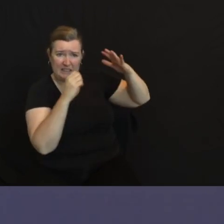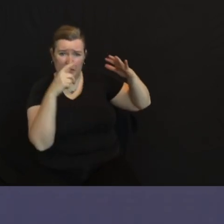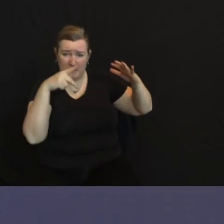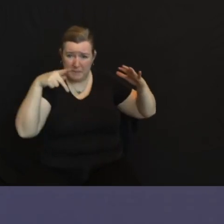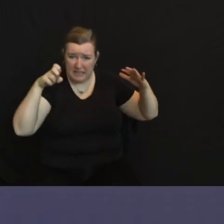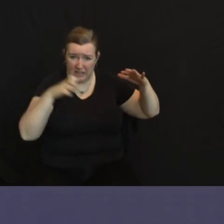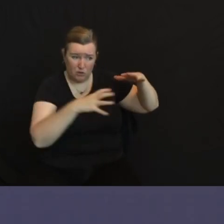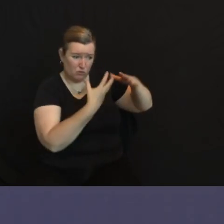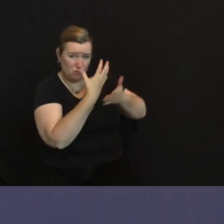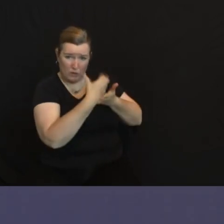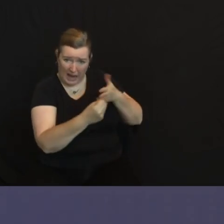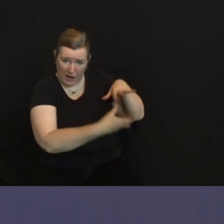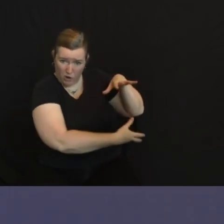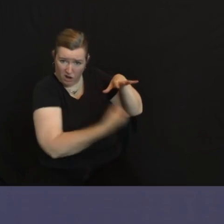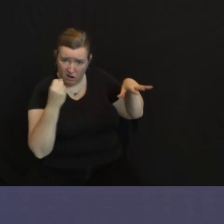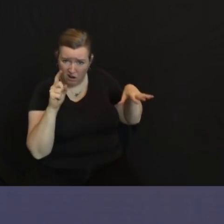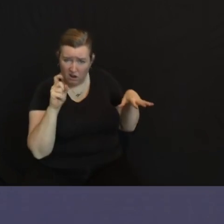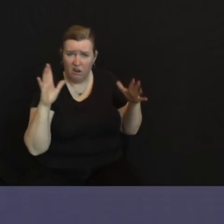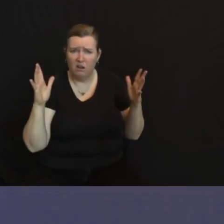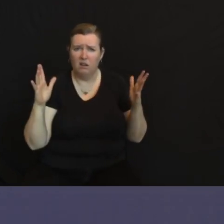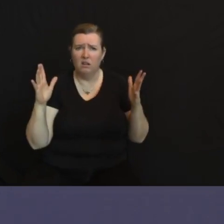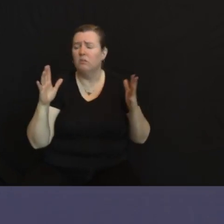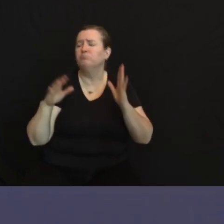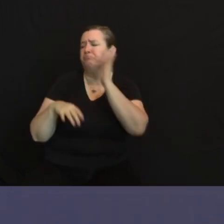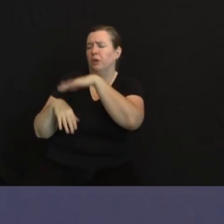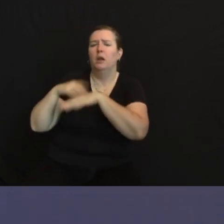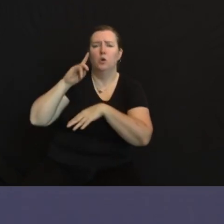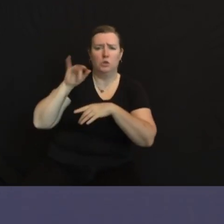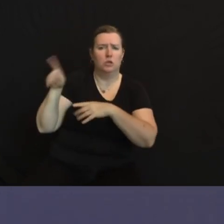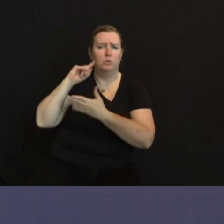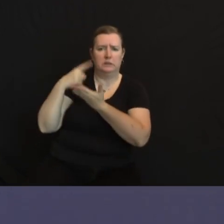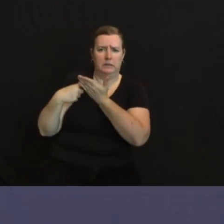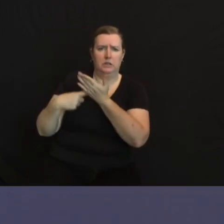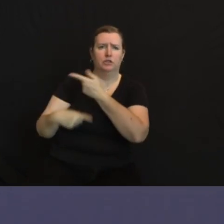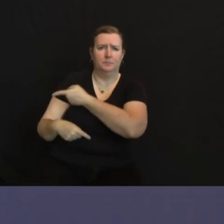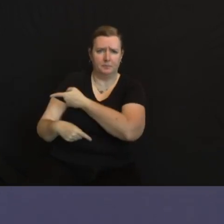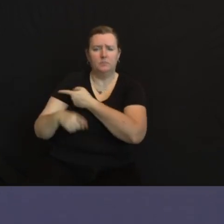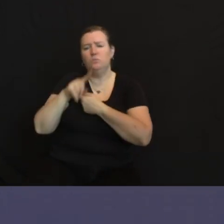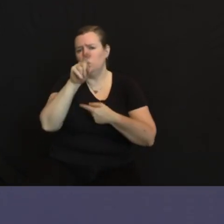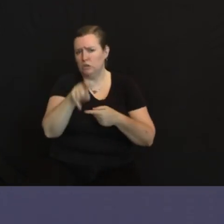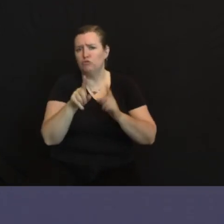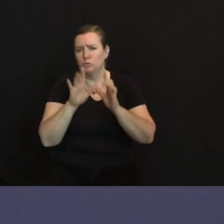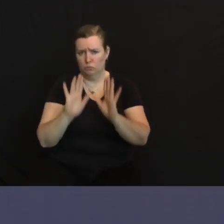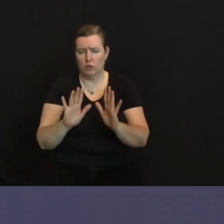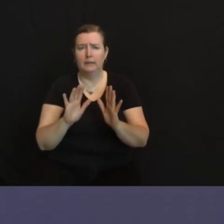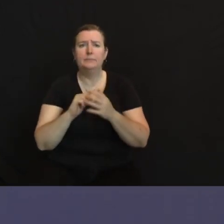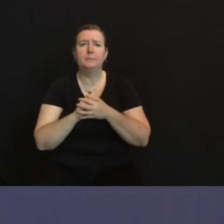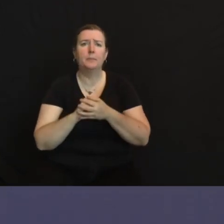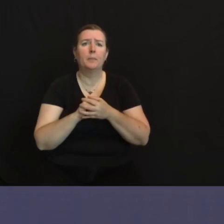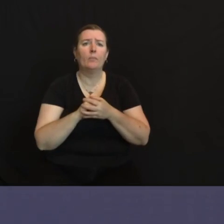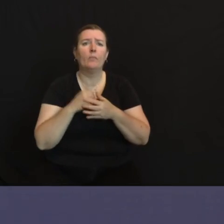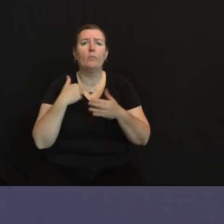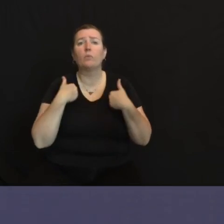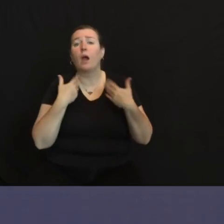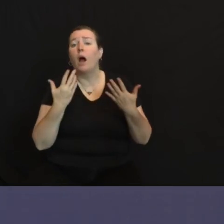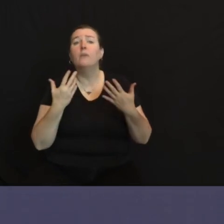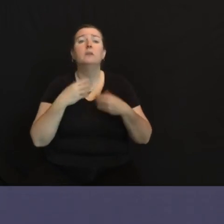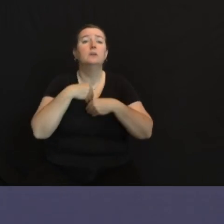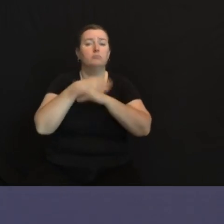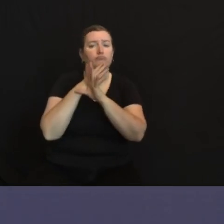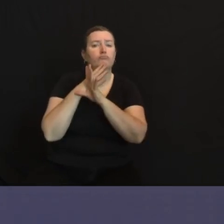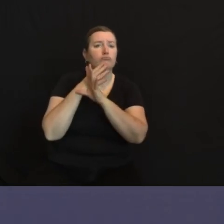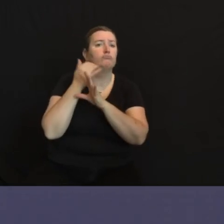Judy can address the back end of the questions. On our call earlier, you're adding a